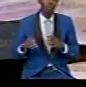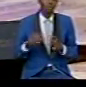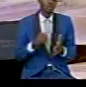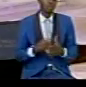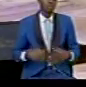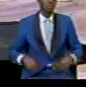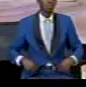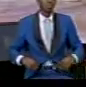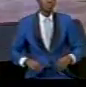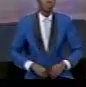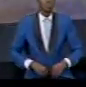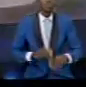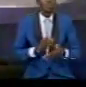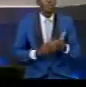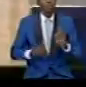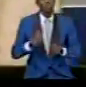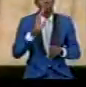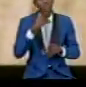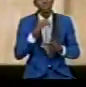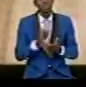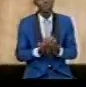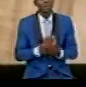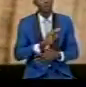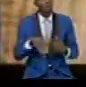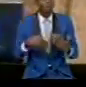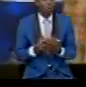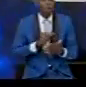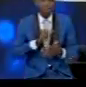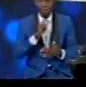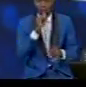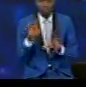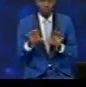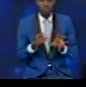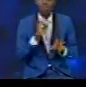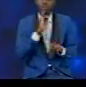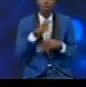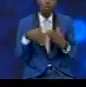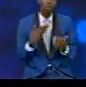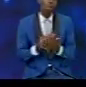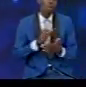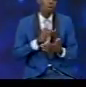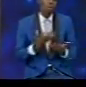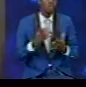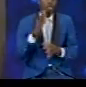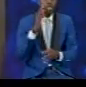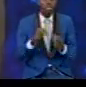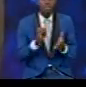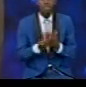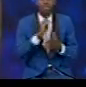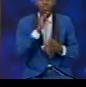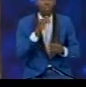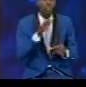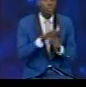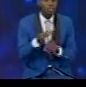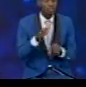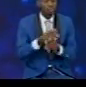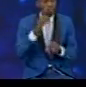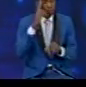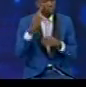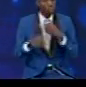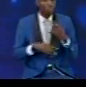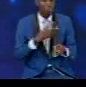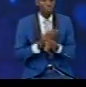will say, all I'm doing, this is all I know. That's not enough in the world today. This is all I